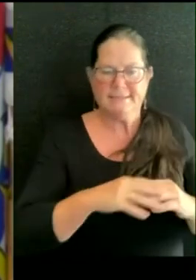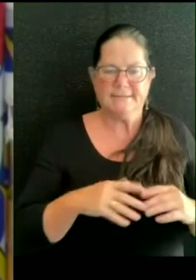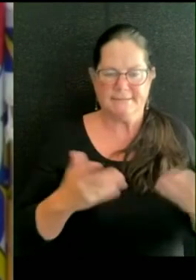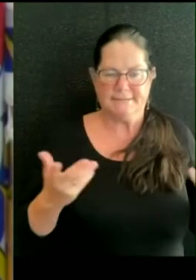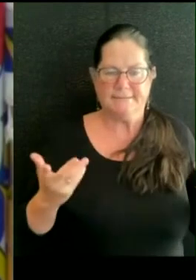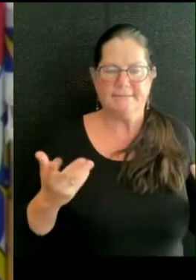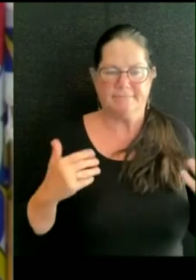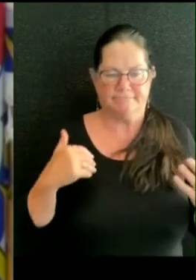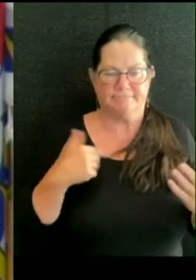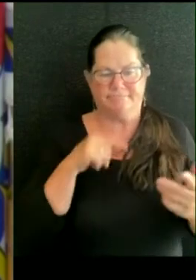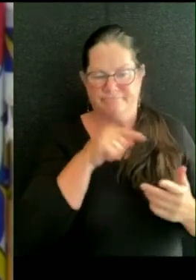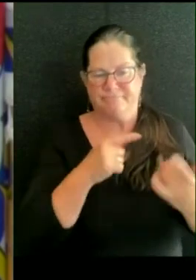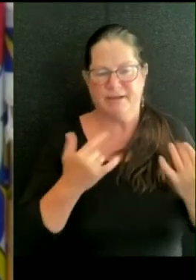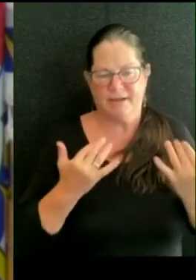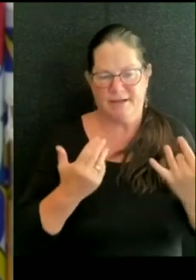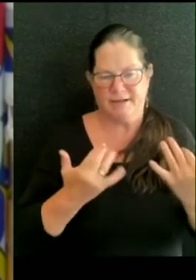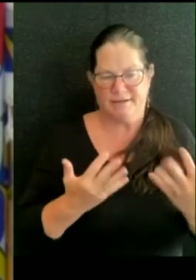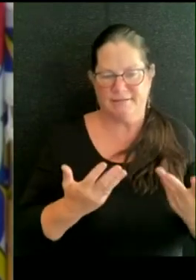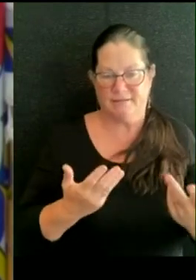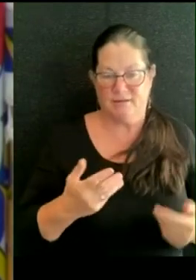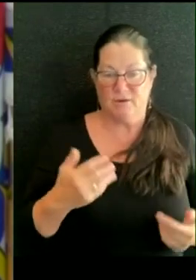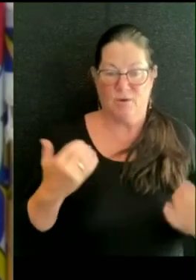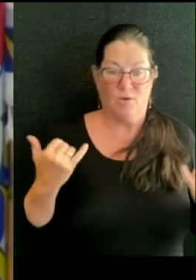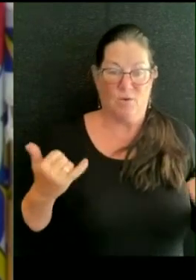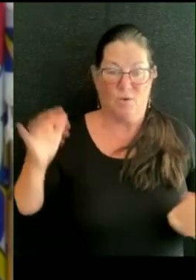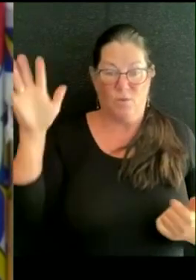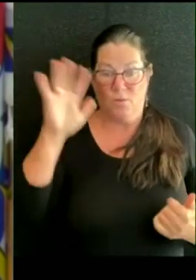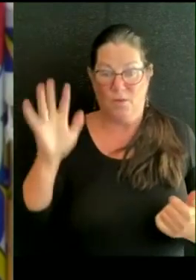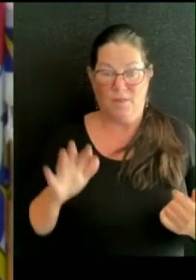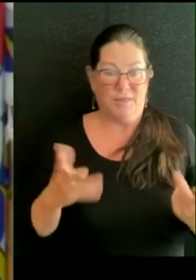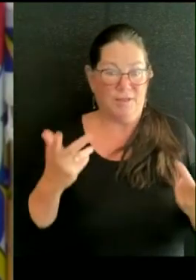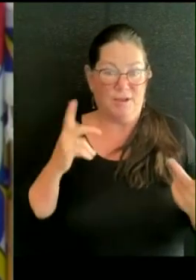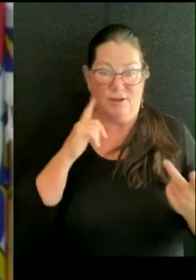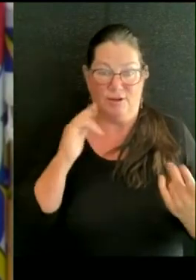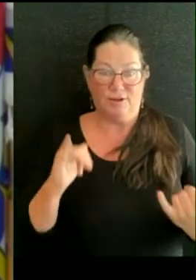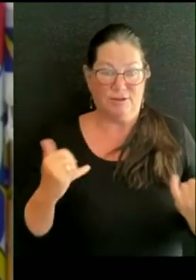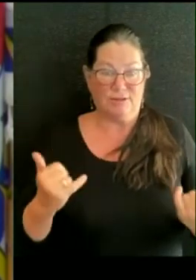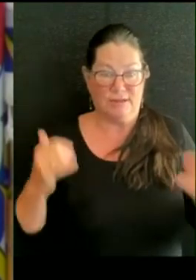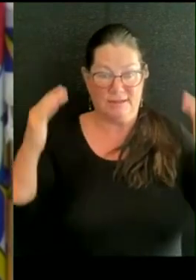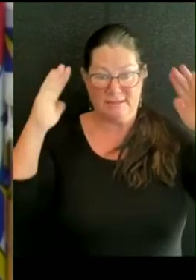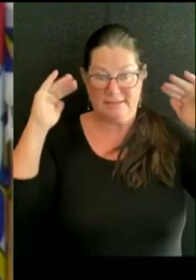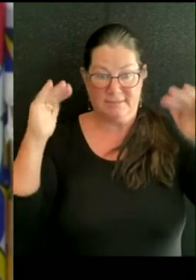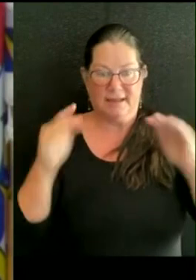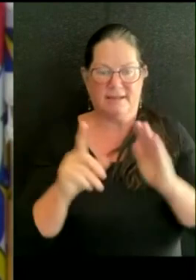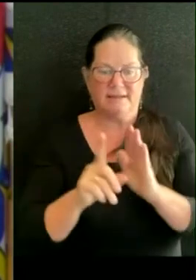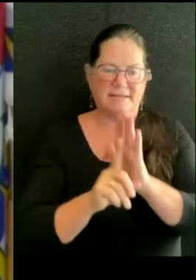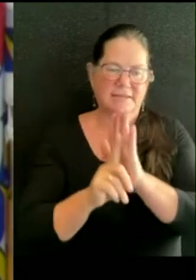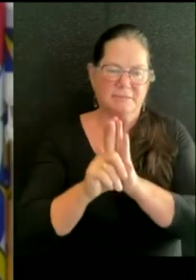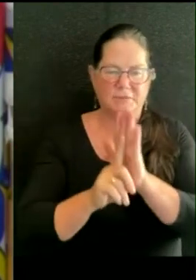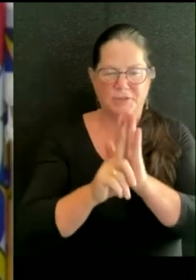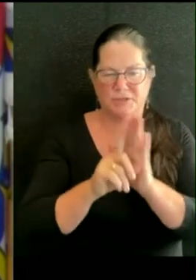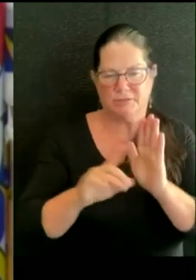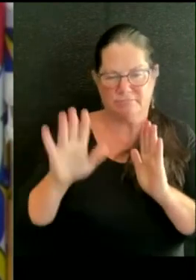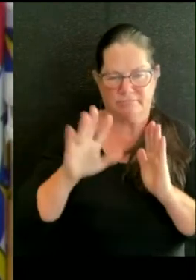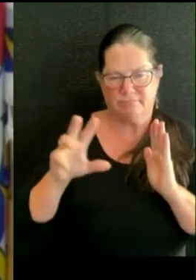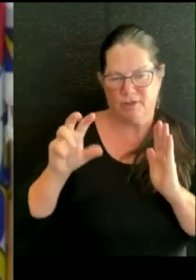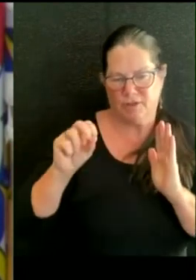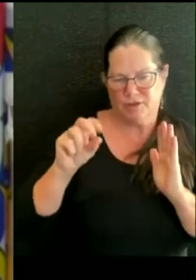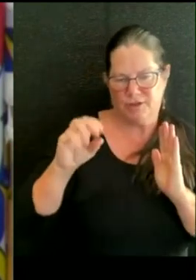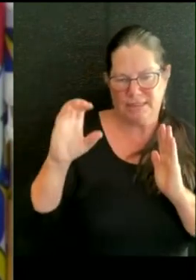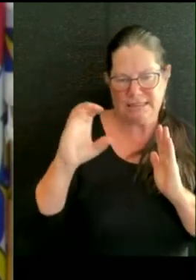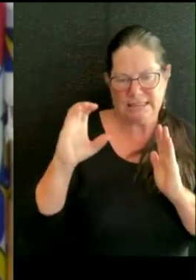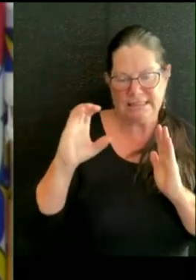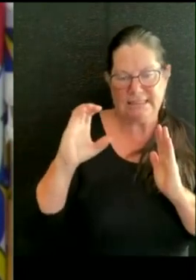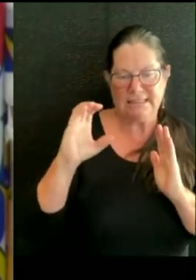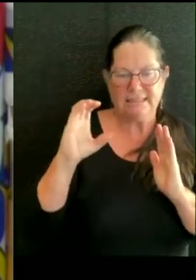For a weather forecast today, we're expecting temperatures to reach highs of 30 degrees Celsius with